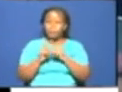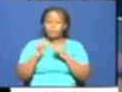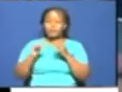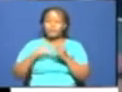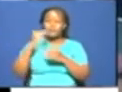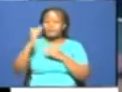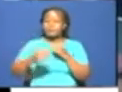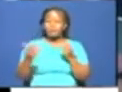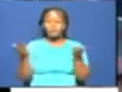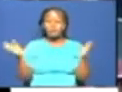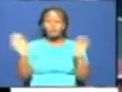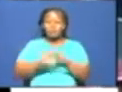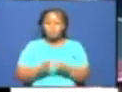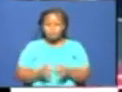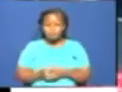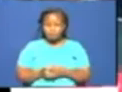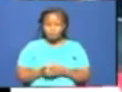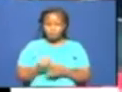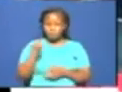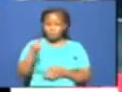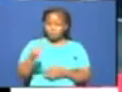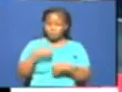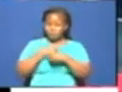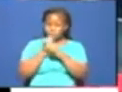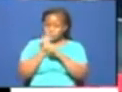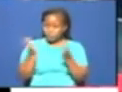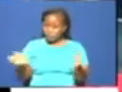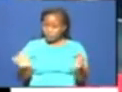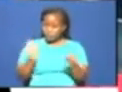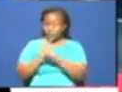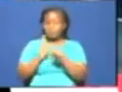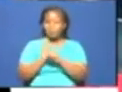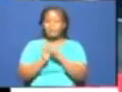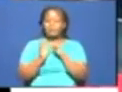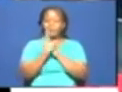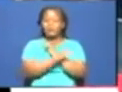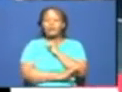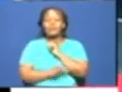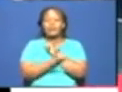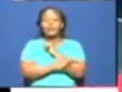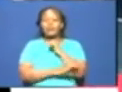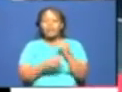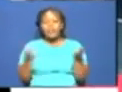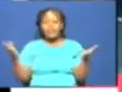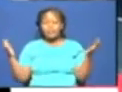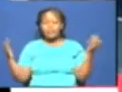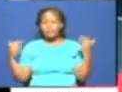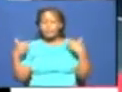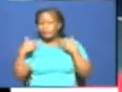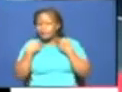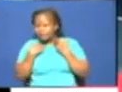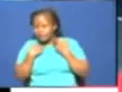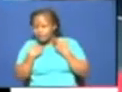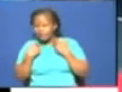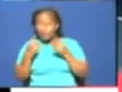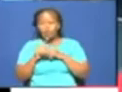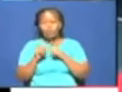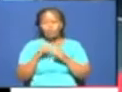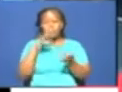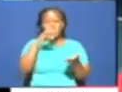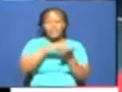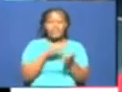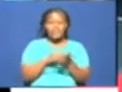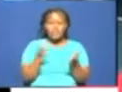down. This makes many countries in the continent stuck in a constant state of